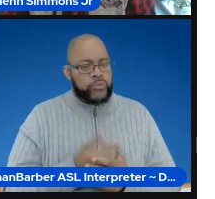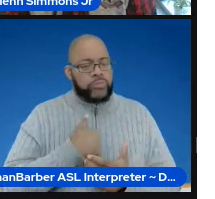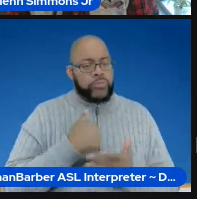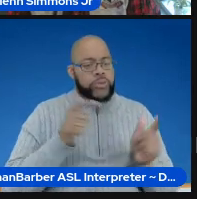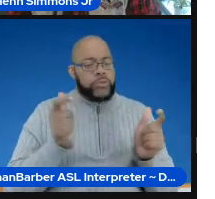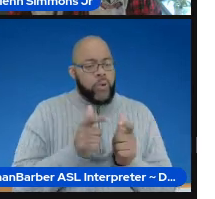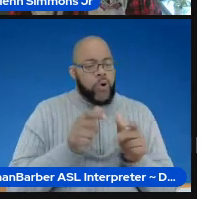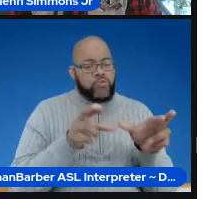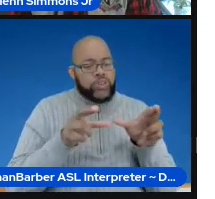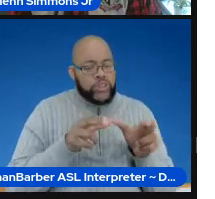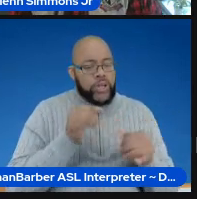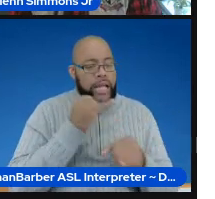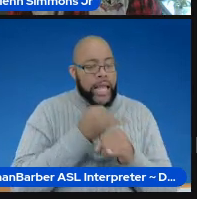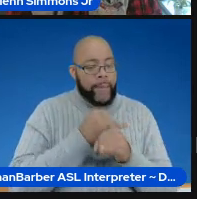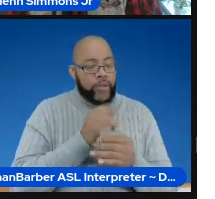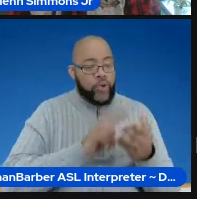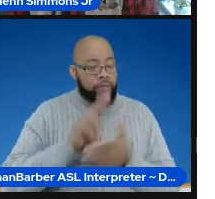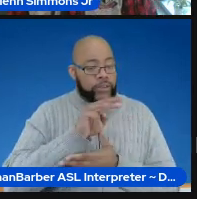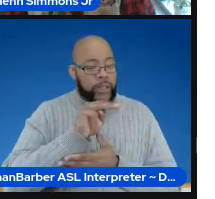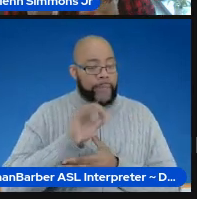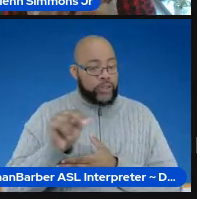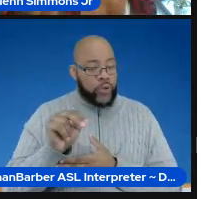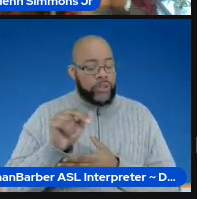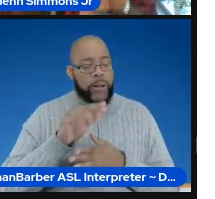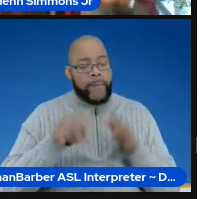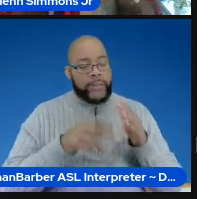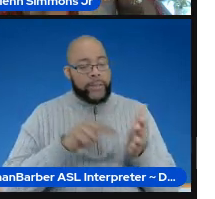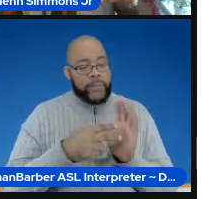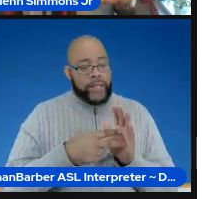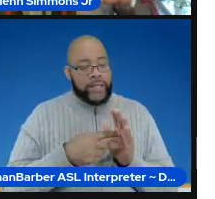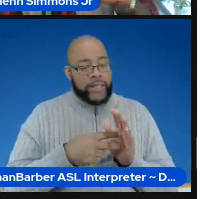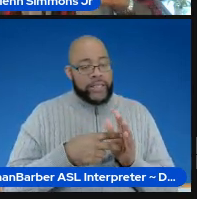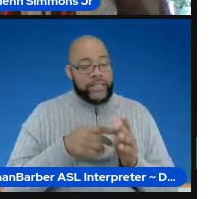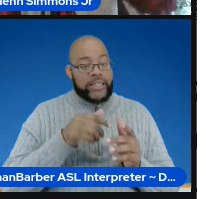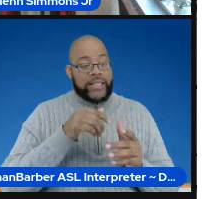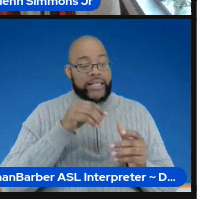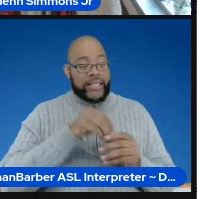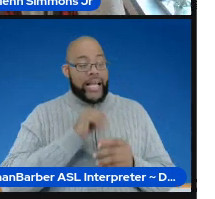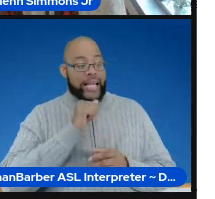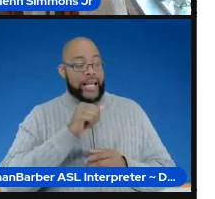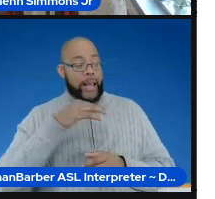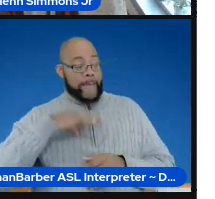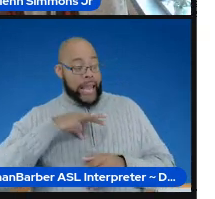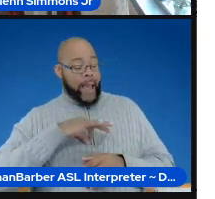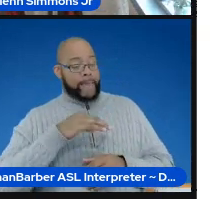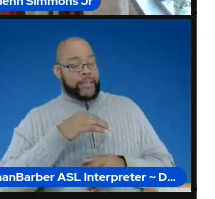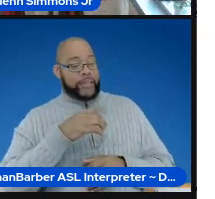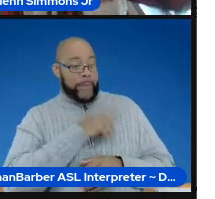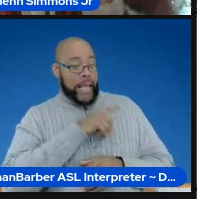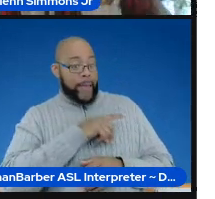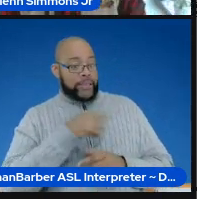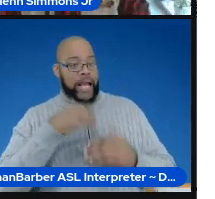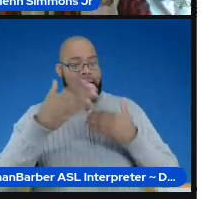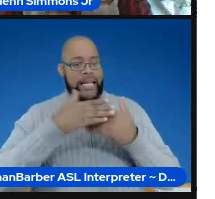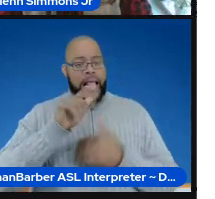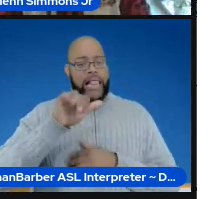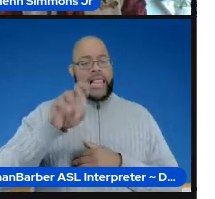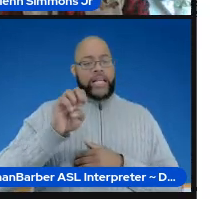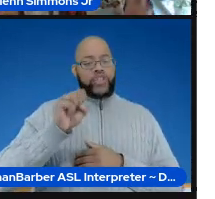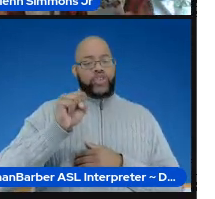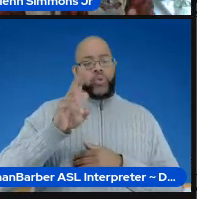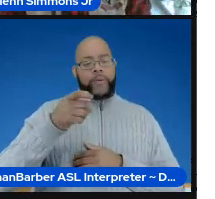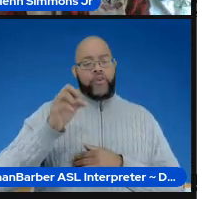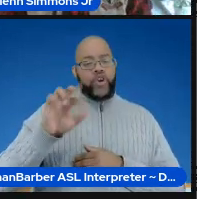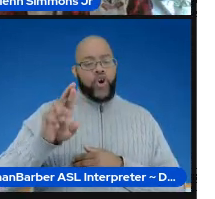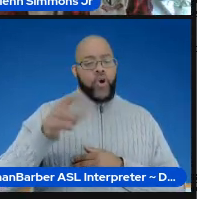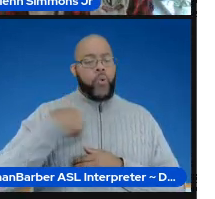small regional campus of the University of Minnesota, which basically means, as opposed to being in Minneapolis, I was actually up by Lake Superior. So we were what we would